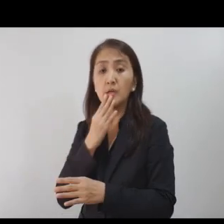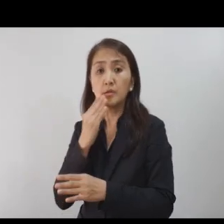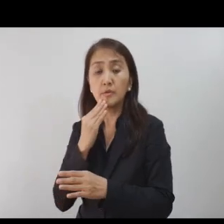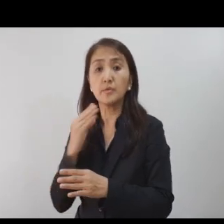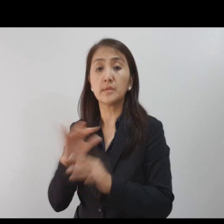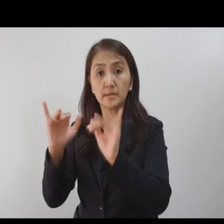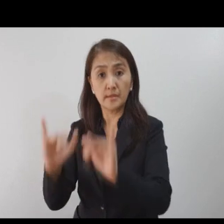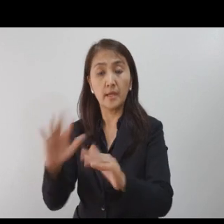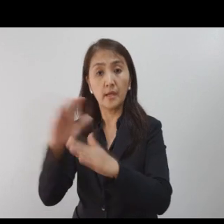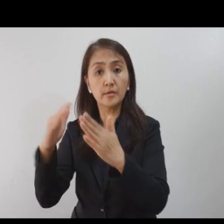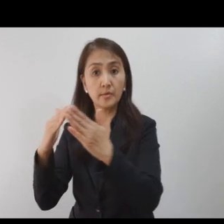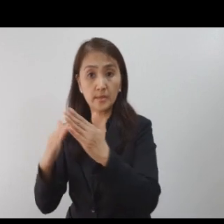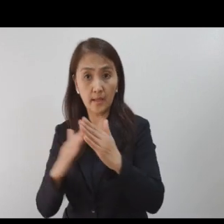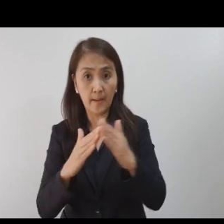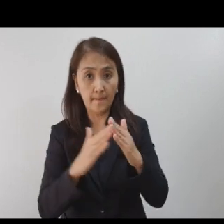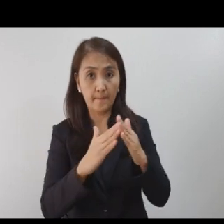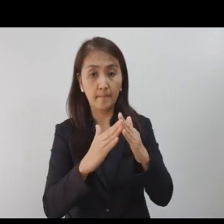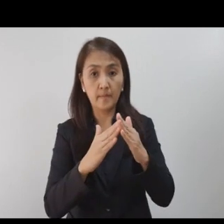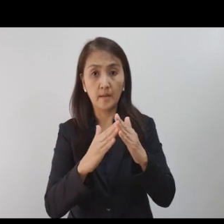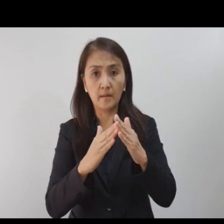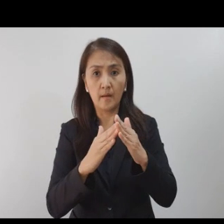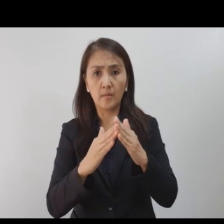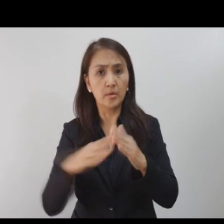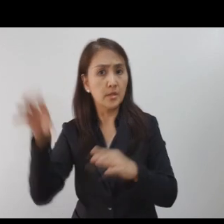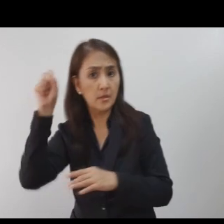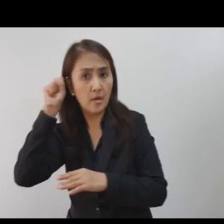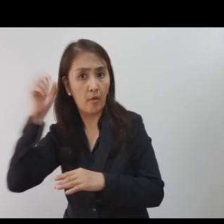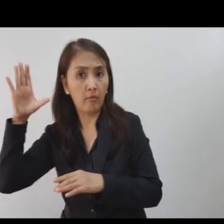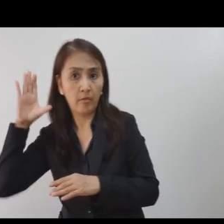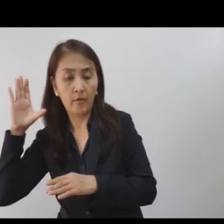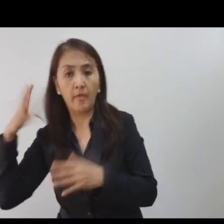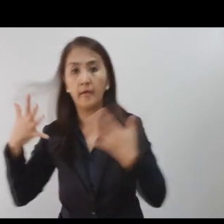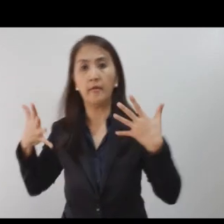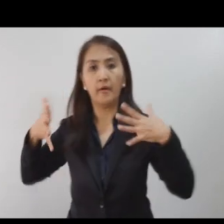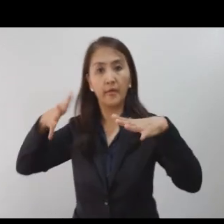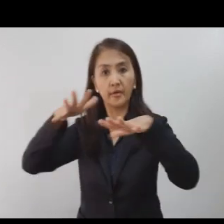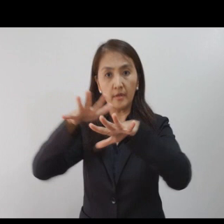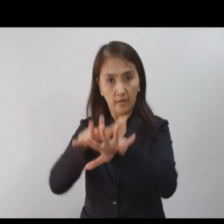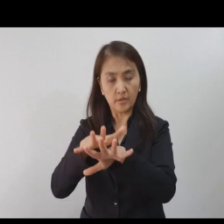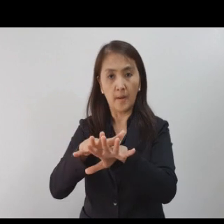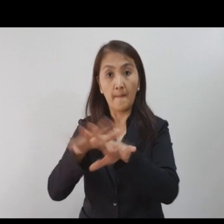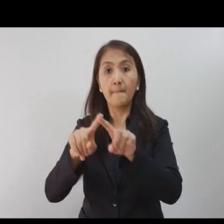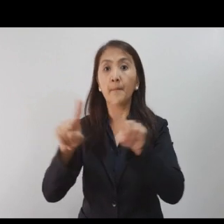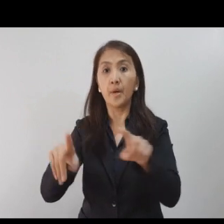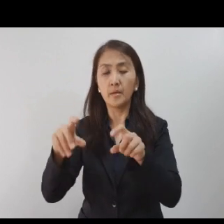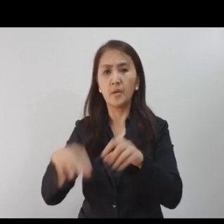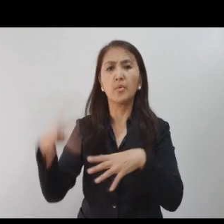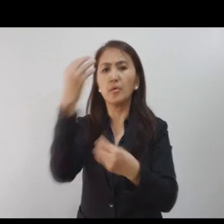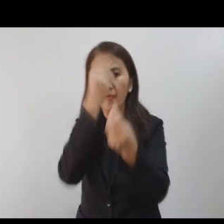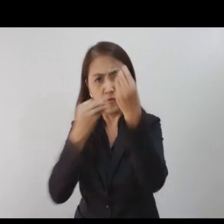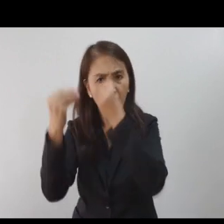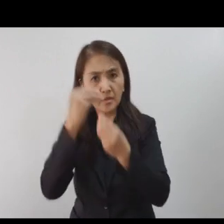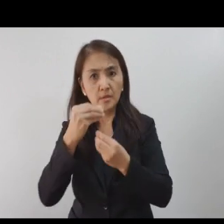from every nation under heaven staying in Jerusalem. At this sound, they gathered in a large crowd,